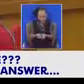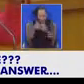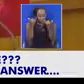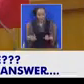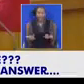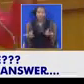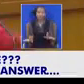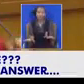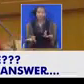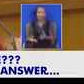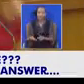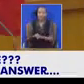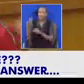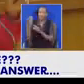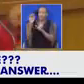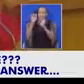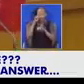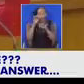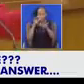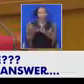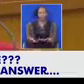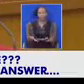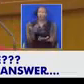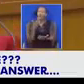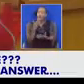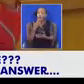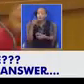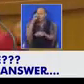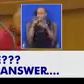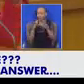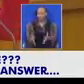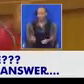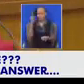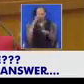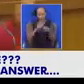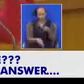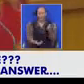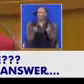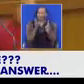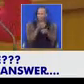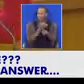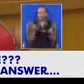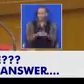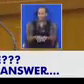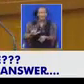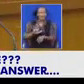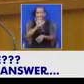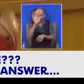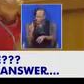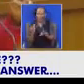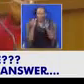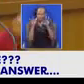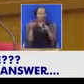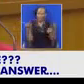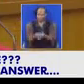Revolution are the oppressed. Who are the oppressed? The blacks in general and Africans in particular.